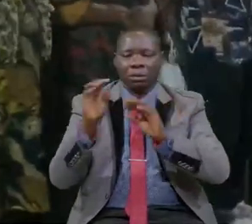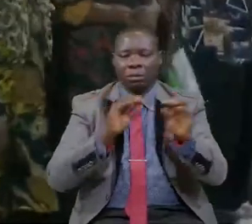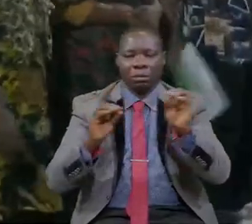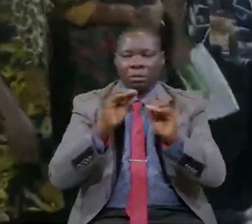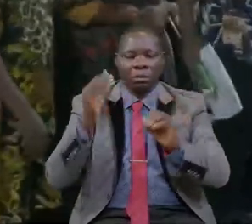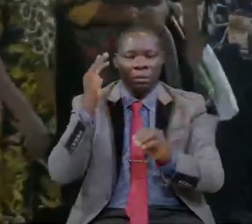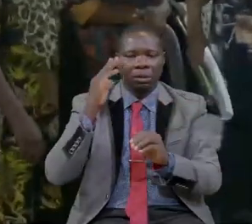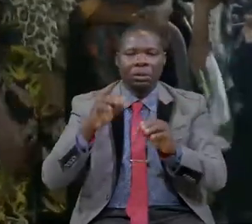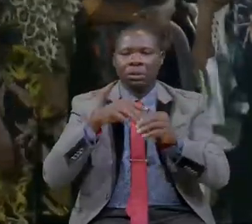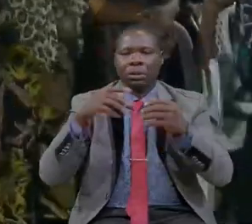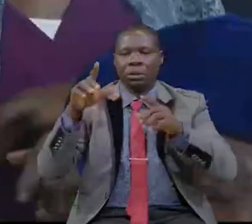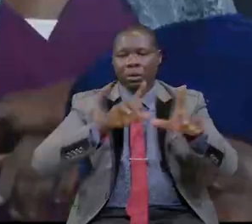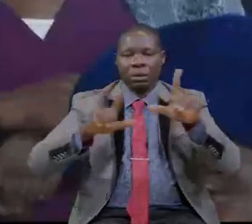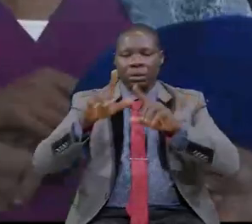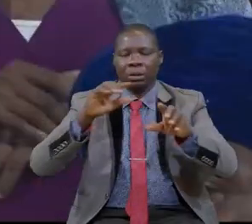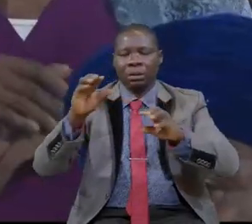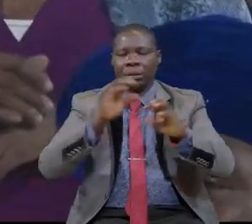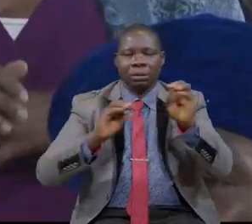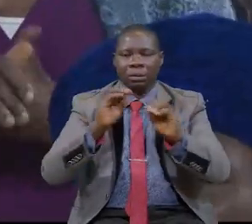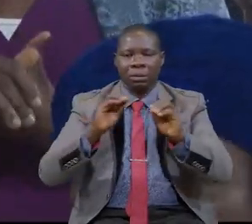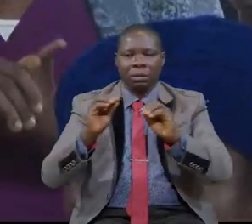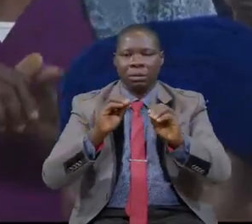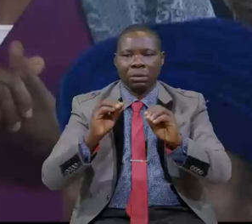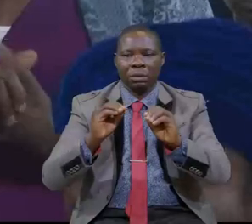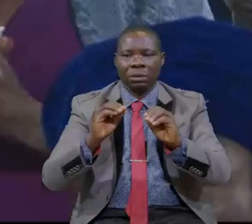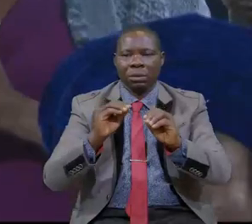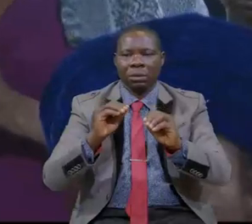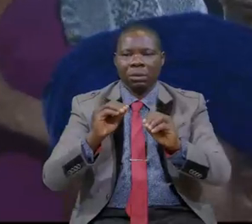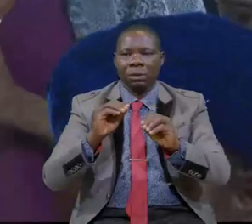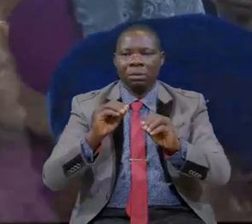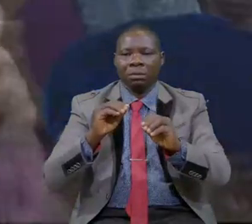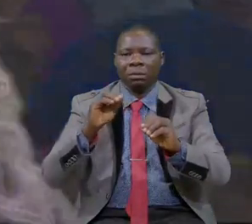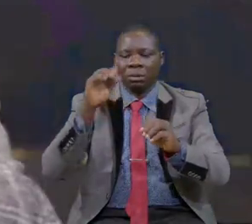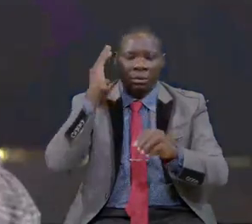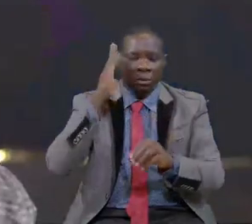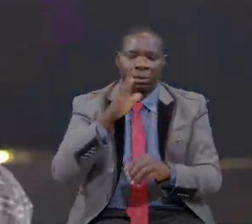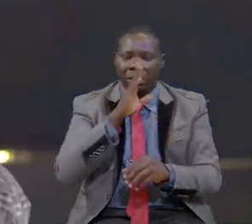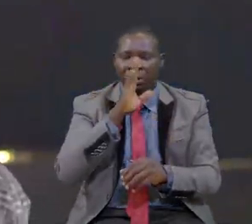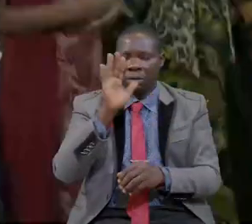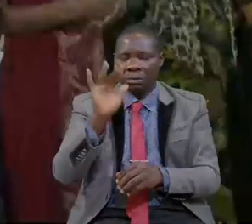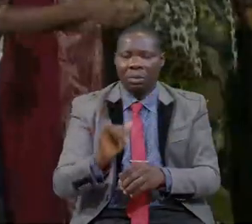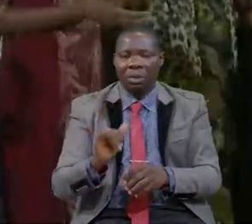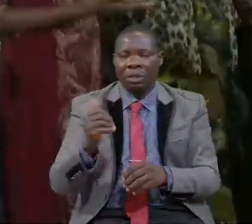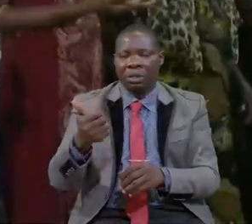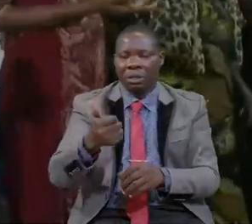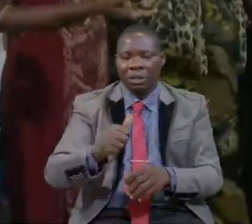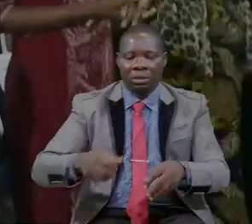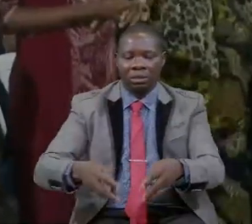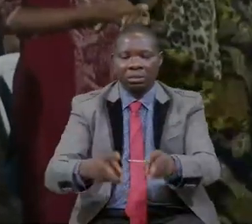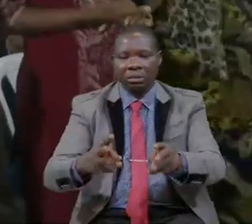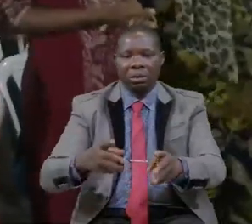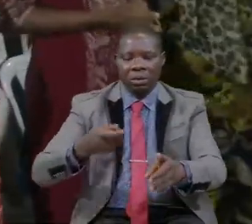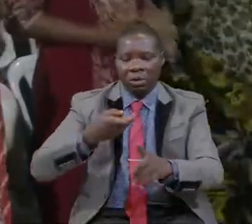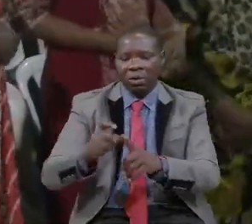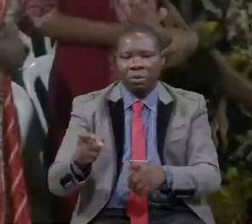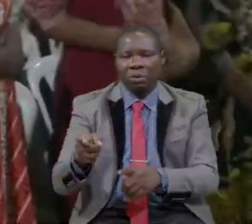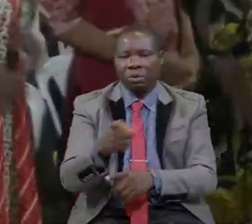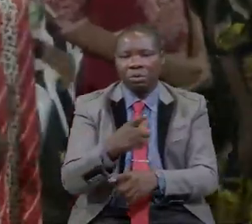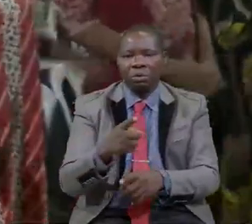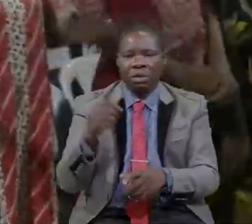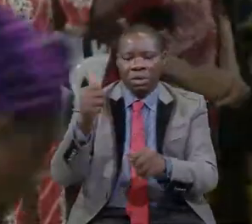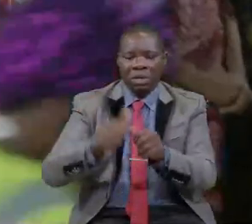nothing, shall by any means hurt you. Every hurt will be taken away from